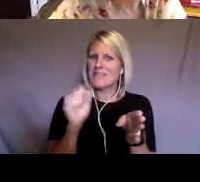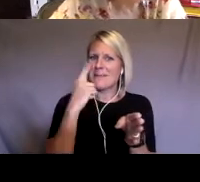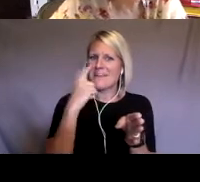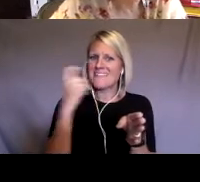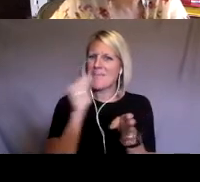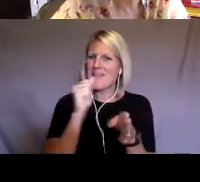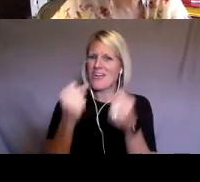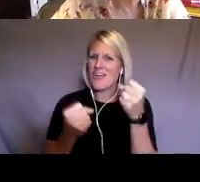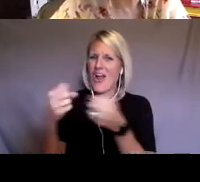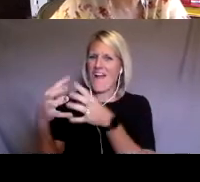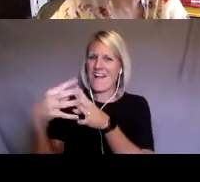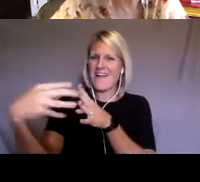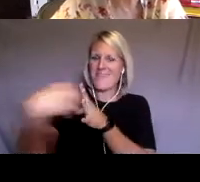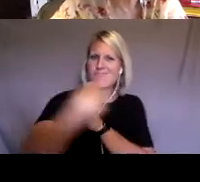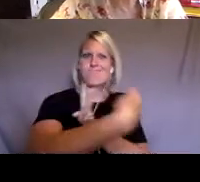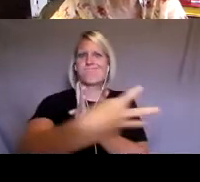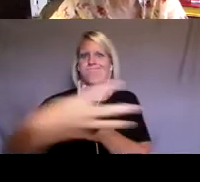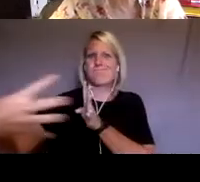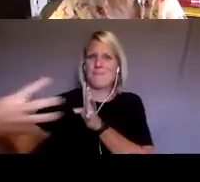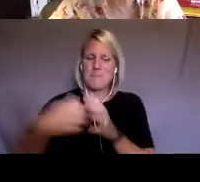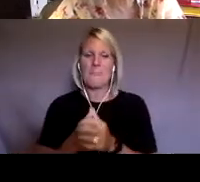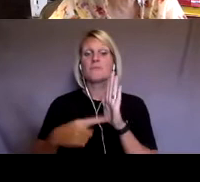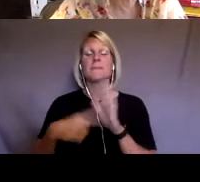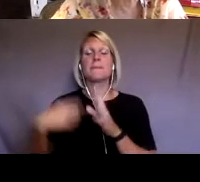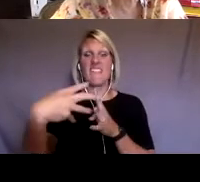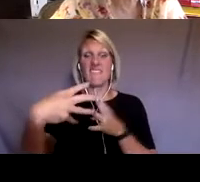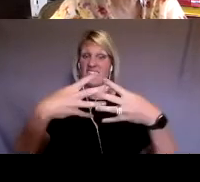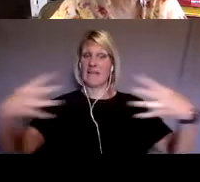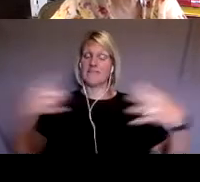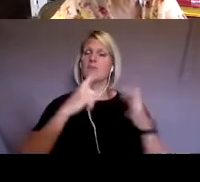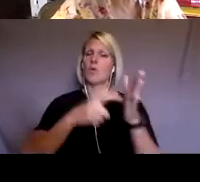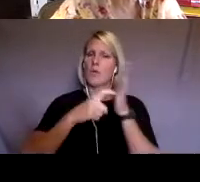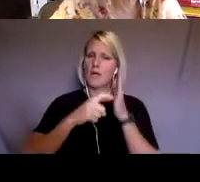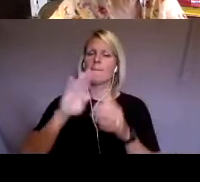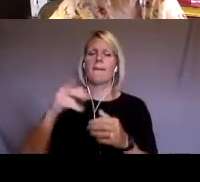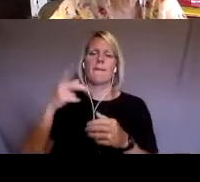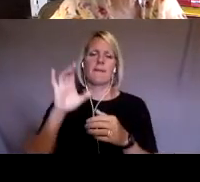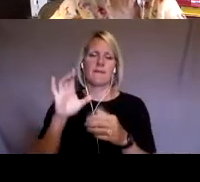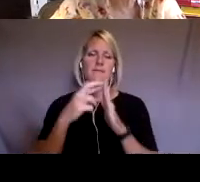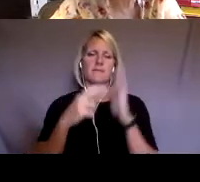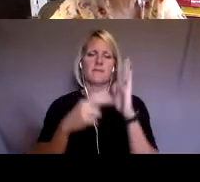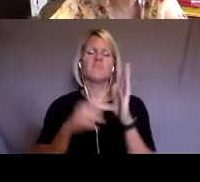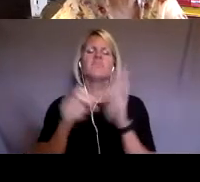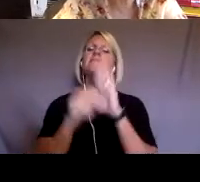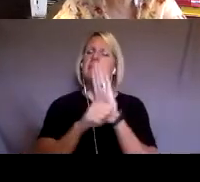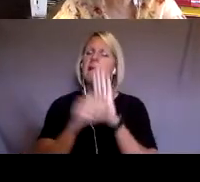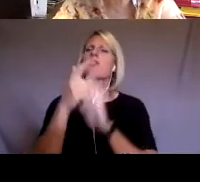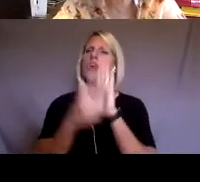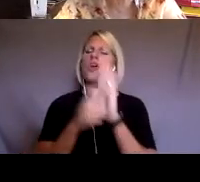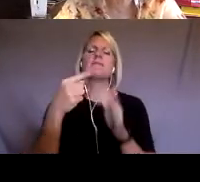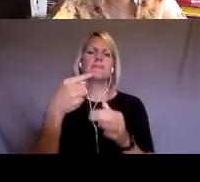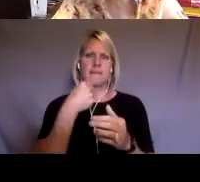Sometimes fencing might be required by ordinances, as is the case of California, where state law stipulates